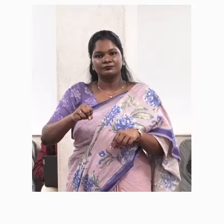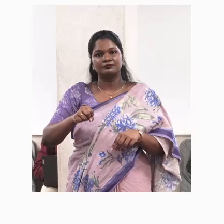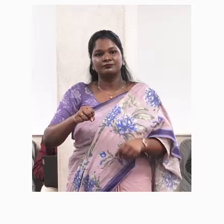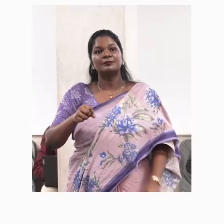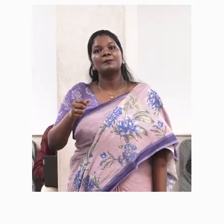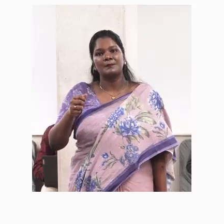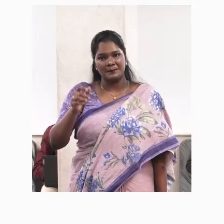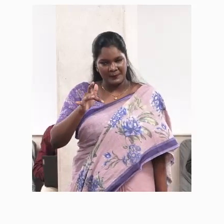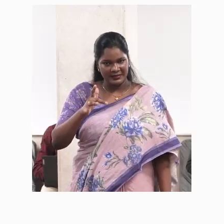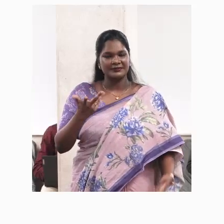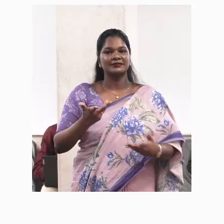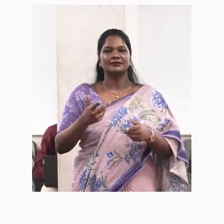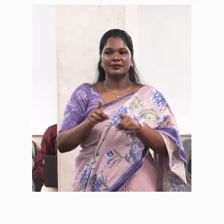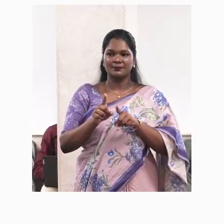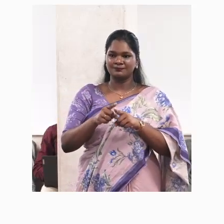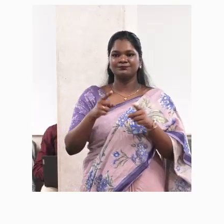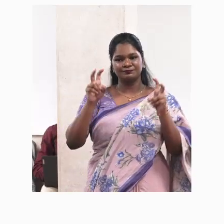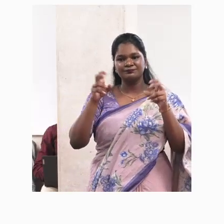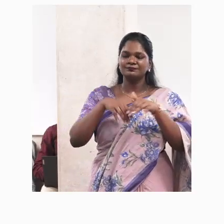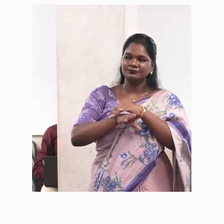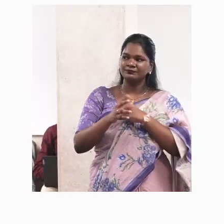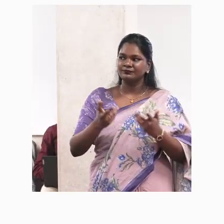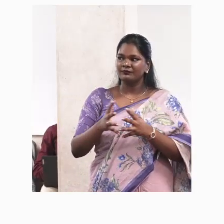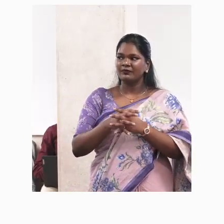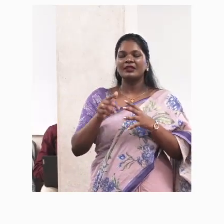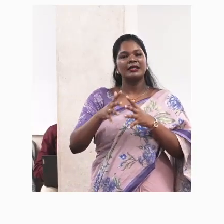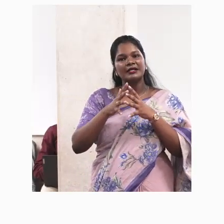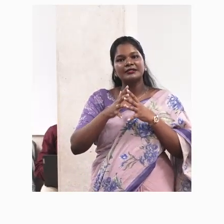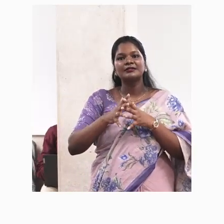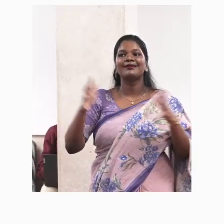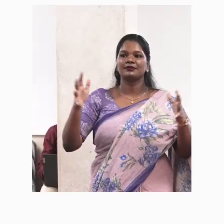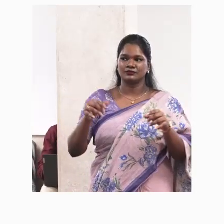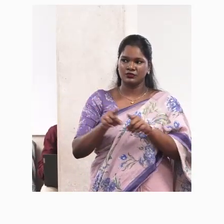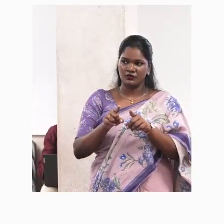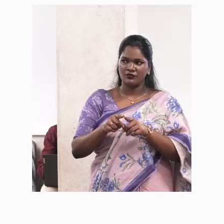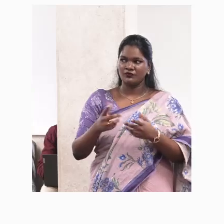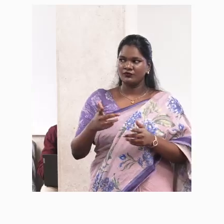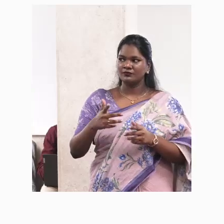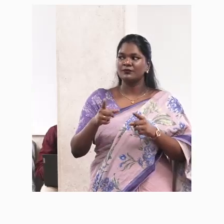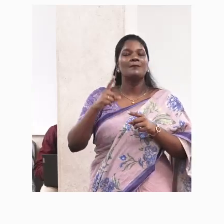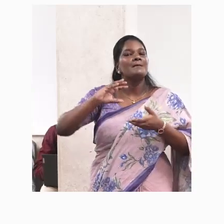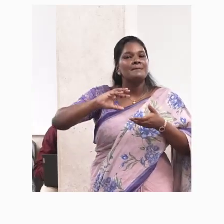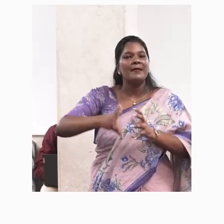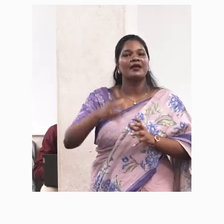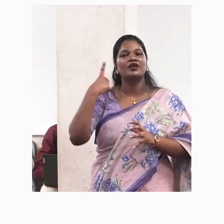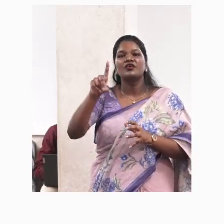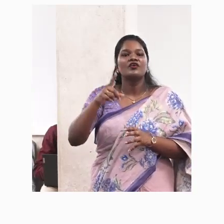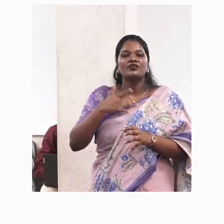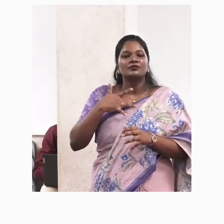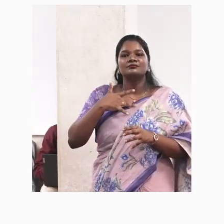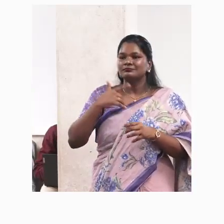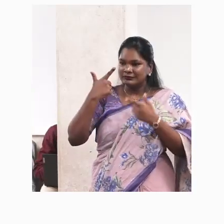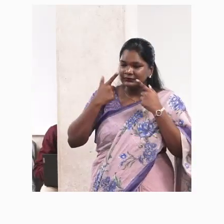the place. The place is not for you. So great attention on just make some referment